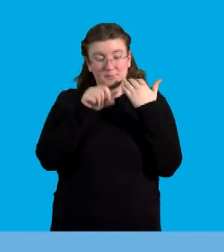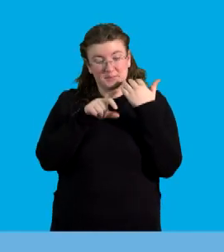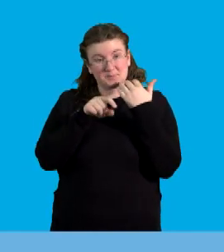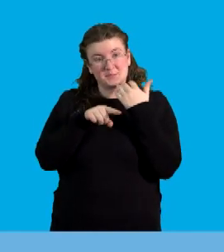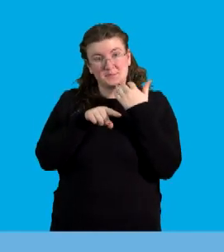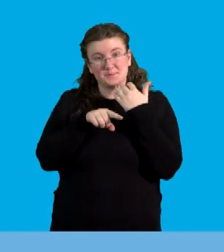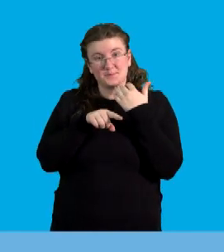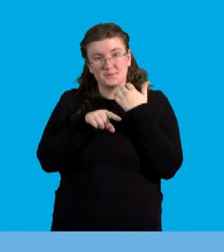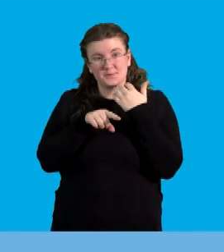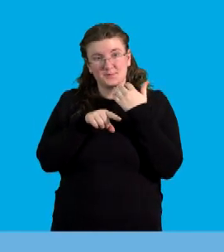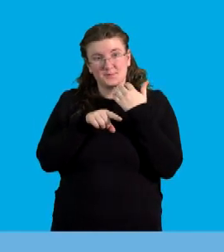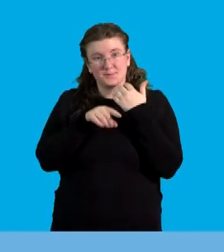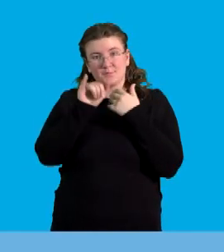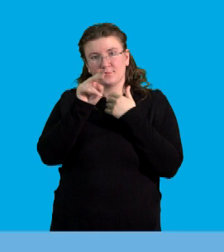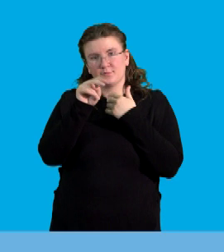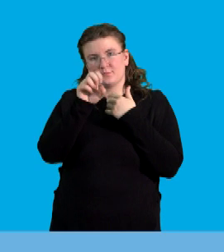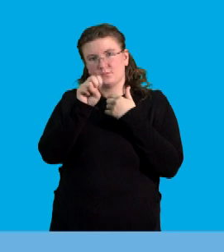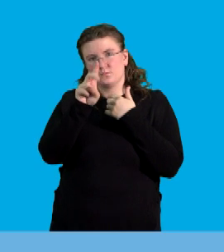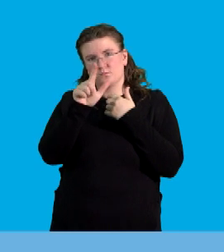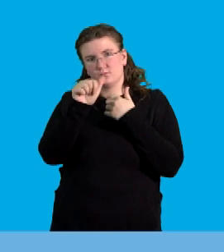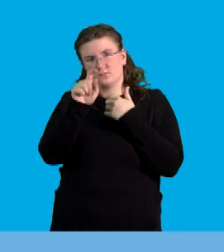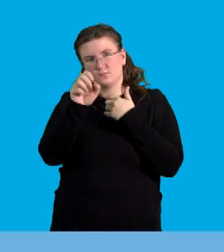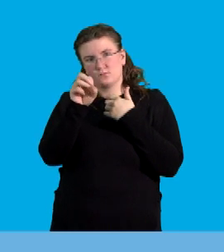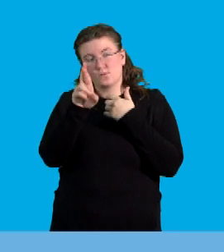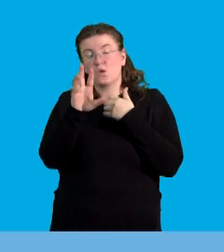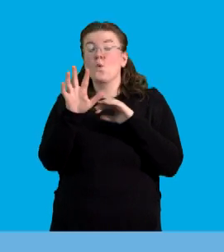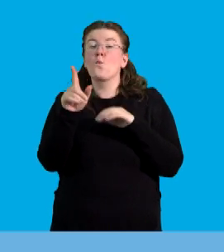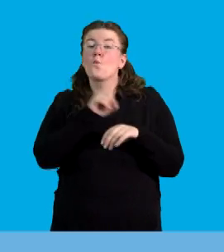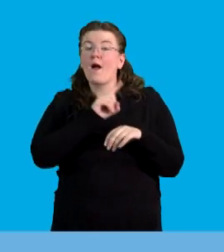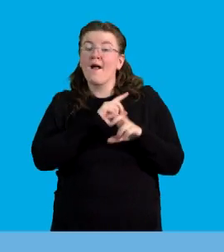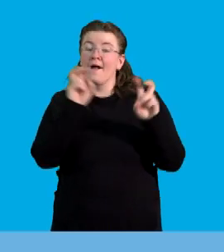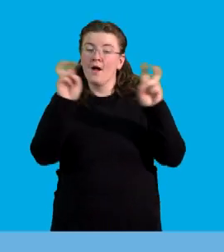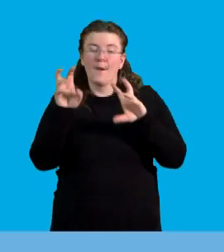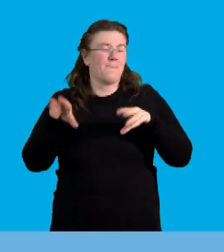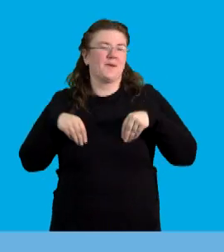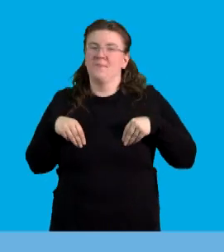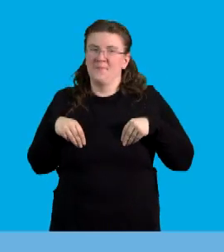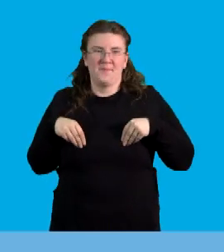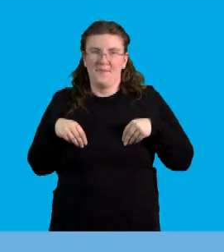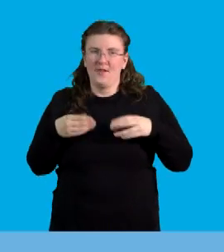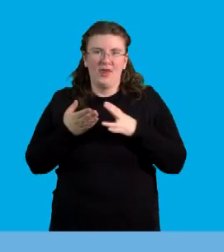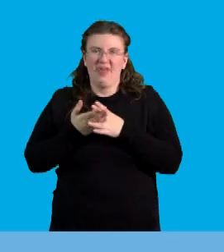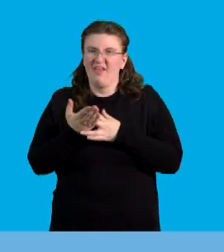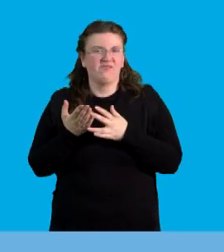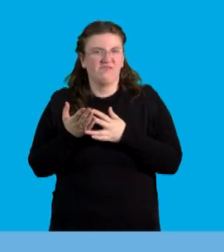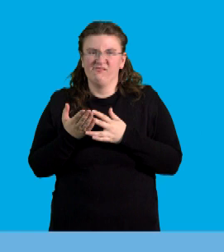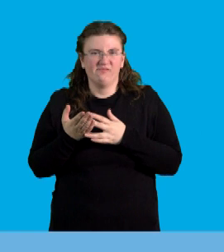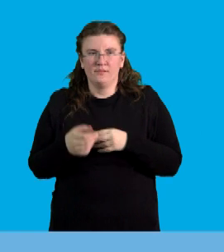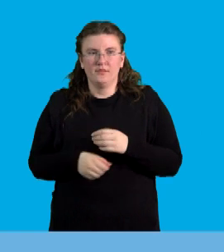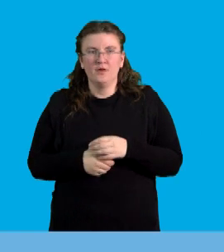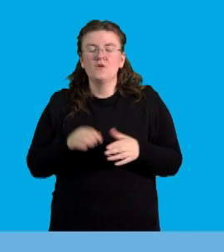Plastic is an insulator because it doesn't conduct electric current. Now, what is the reason for